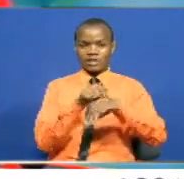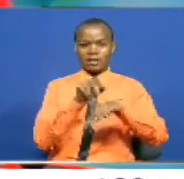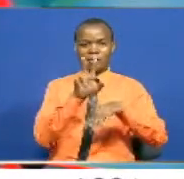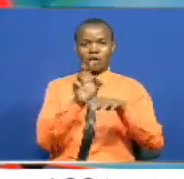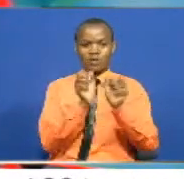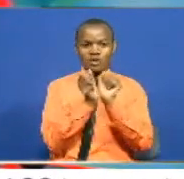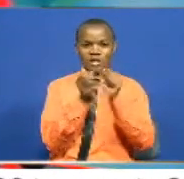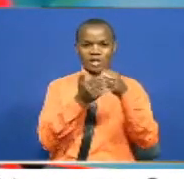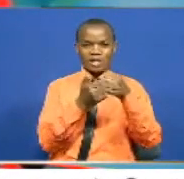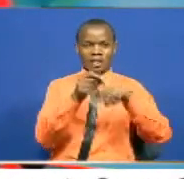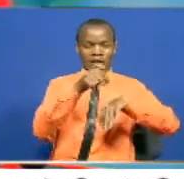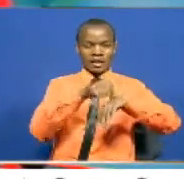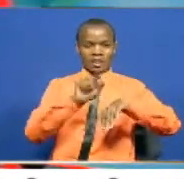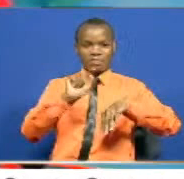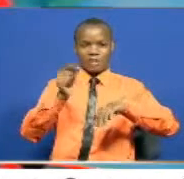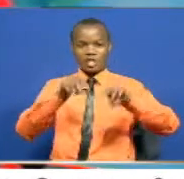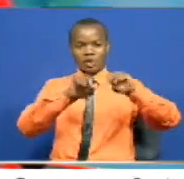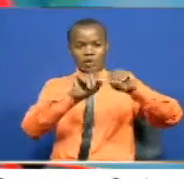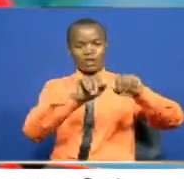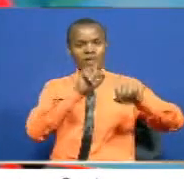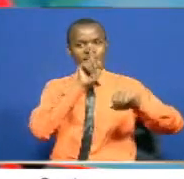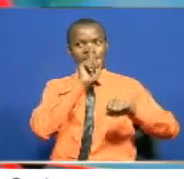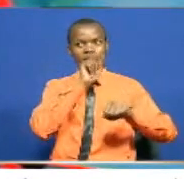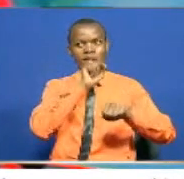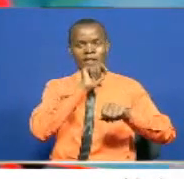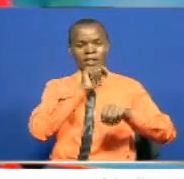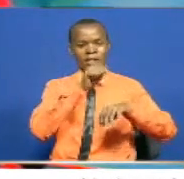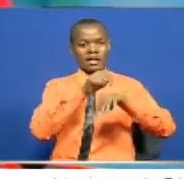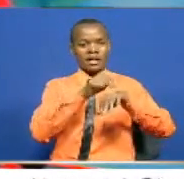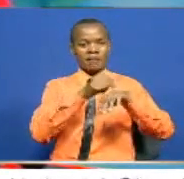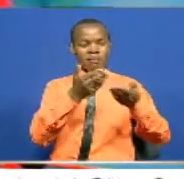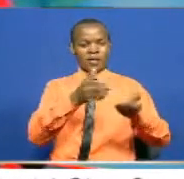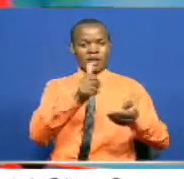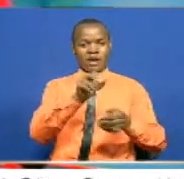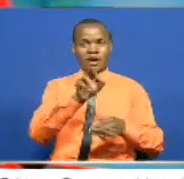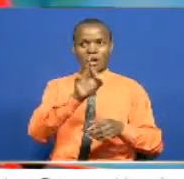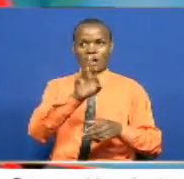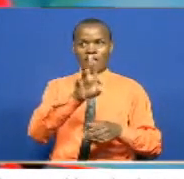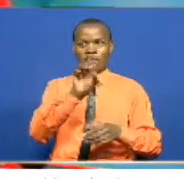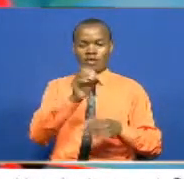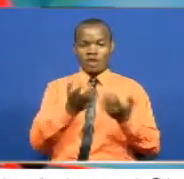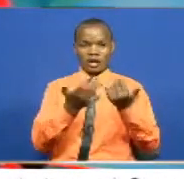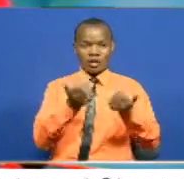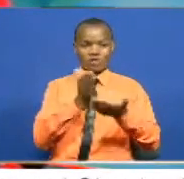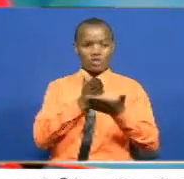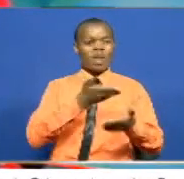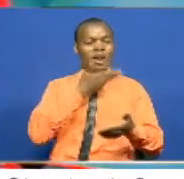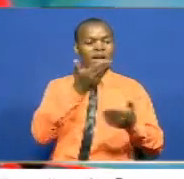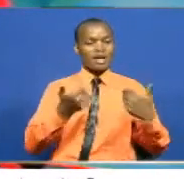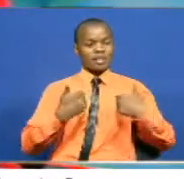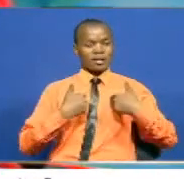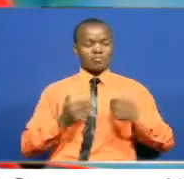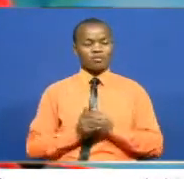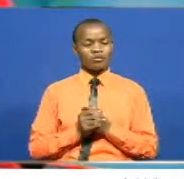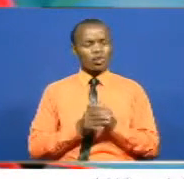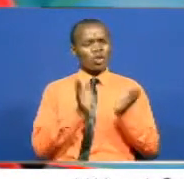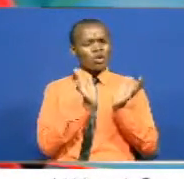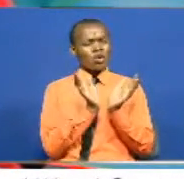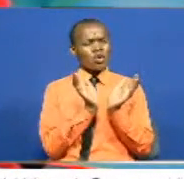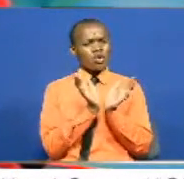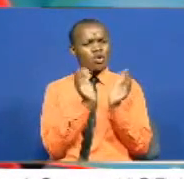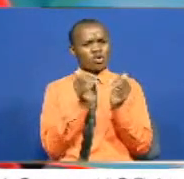2019 as Kenya qualified, you know, for the qualifiers proper of AfroBasket, now have got an answer for this. And Coach Sadat,